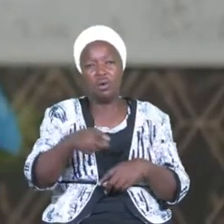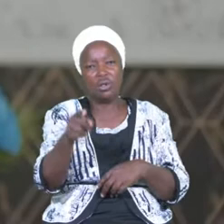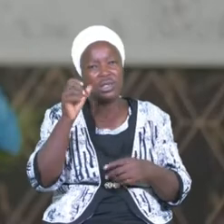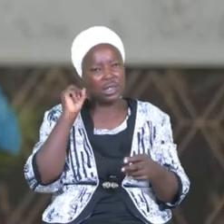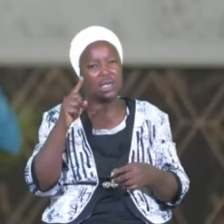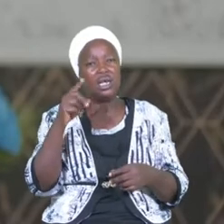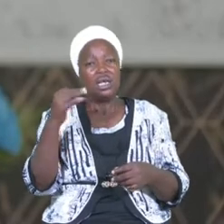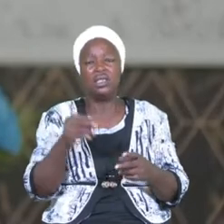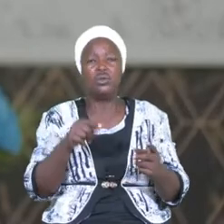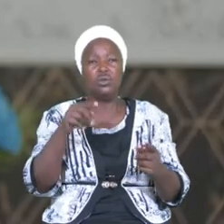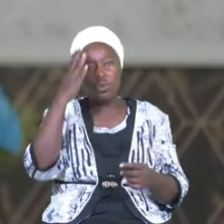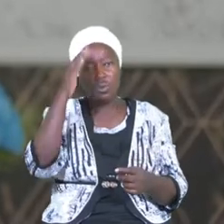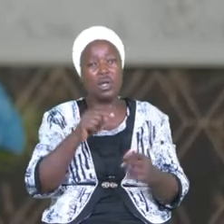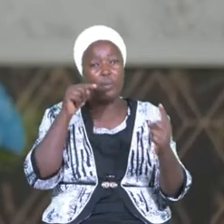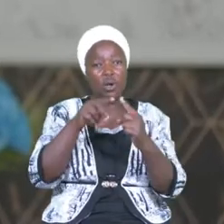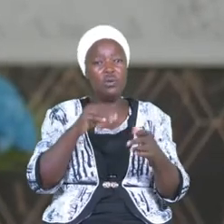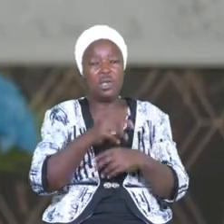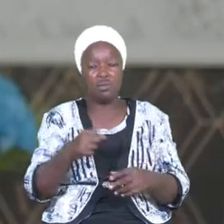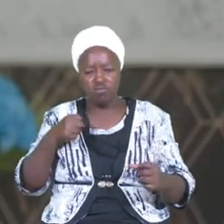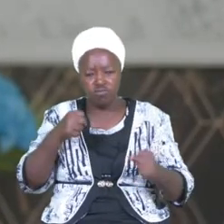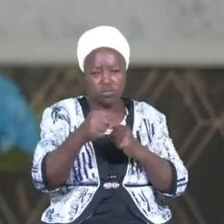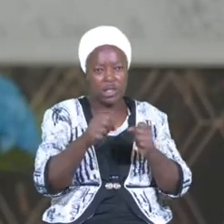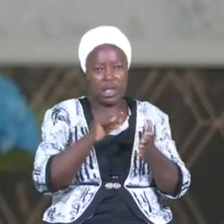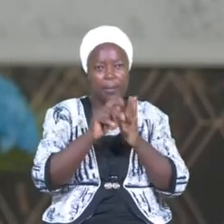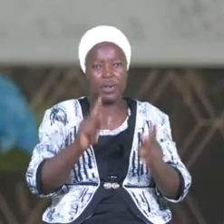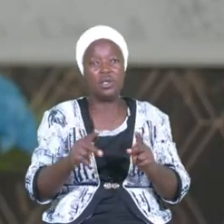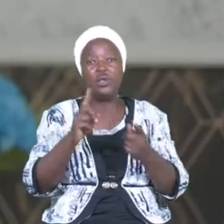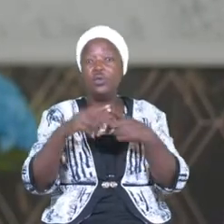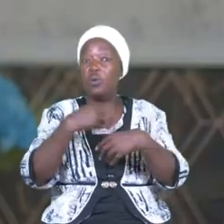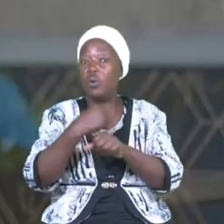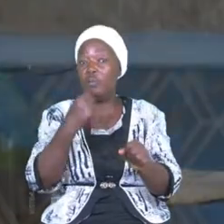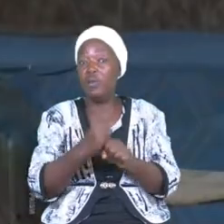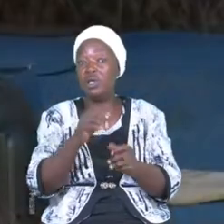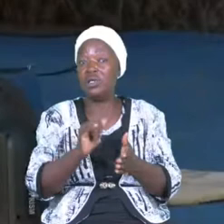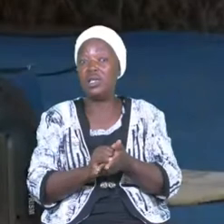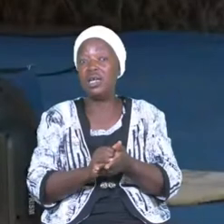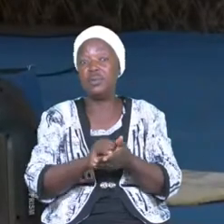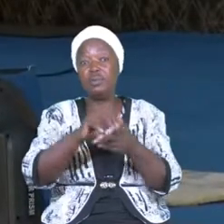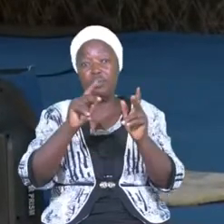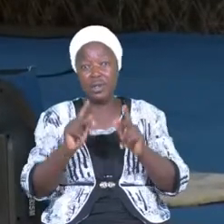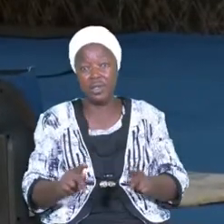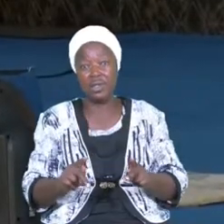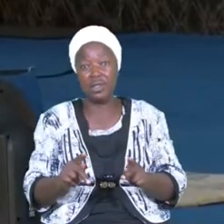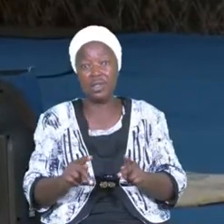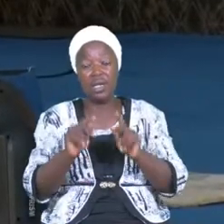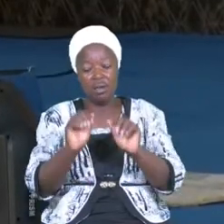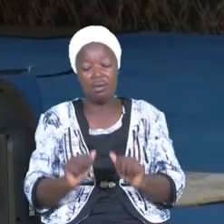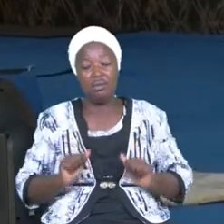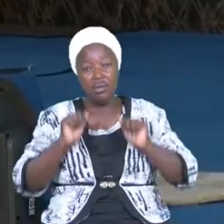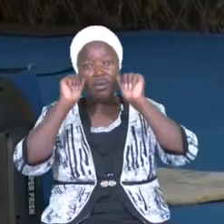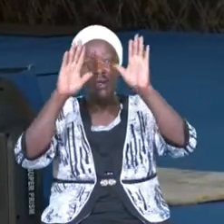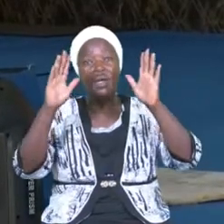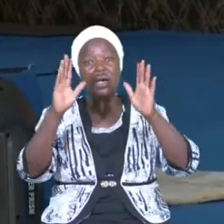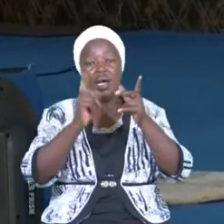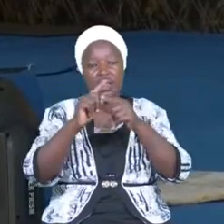They're going to strike at to make that fellow succumb and to fall.